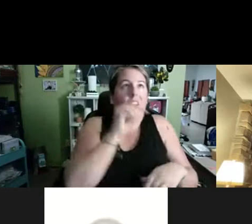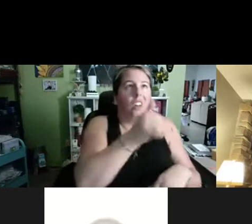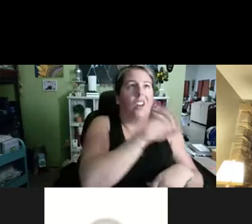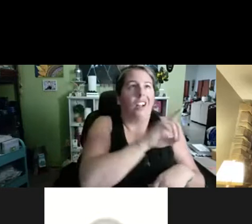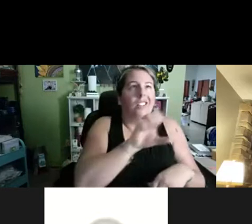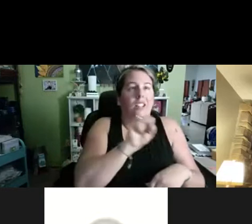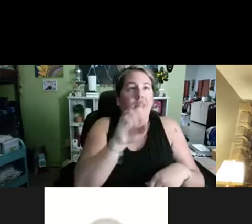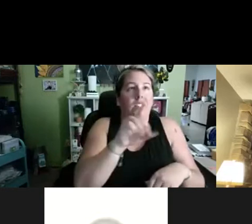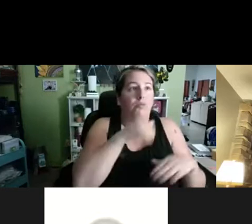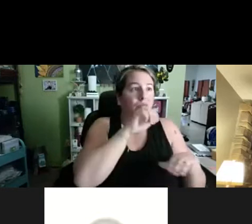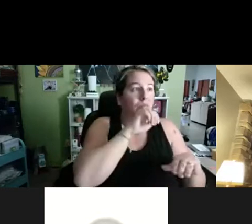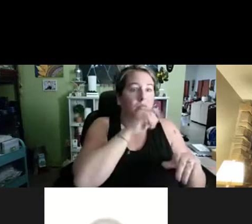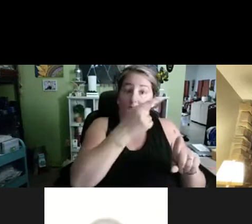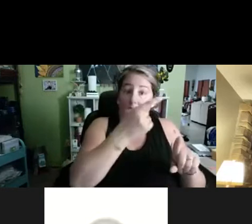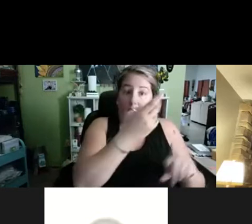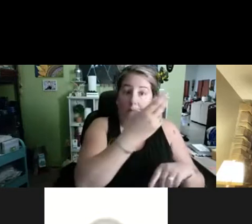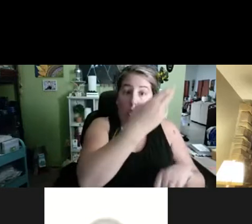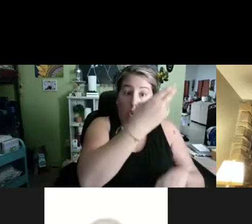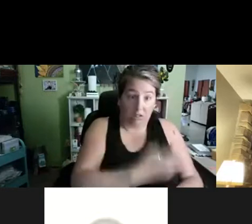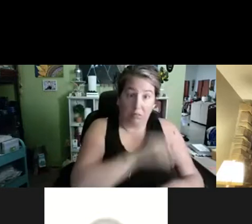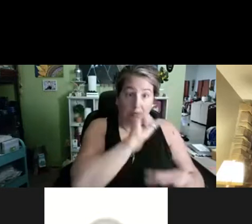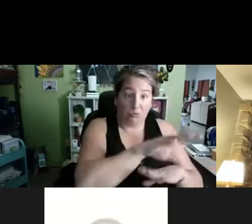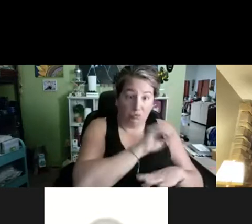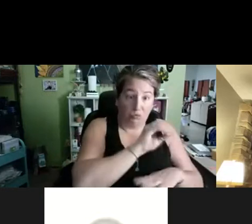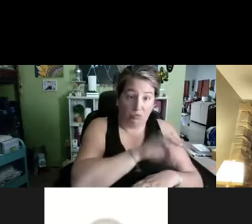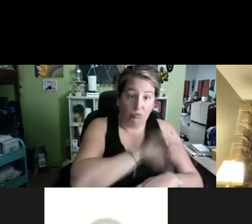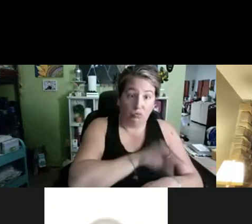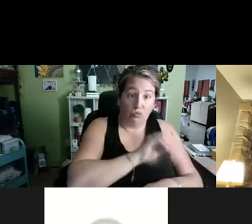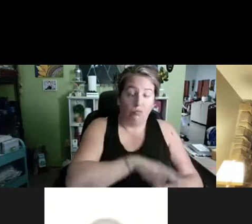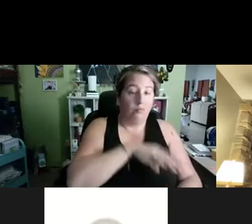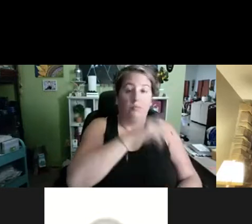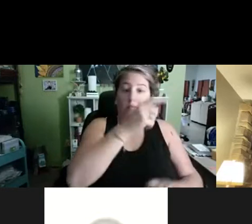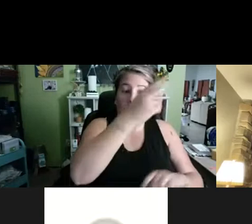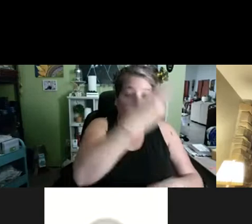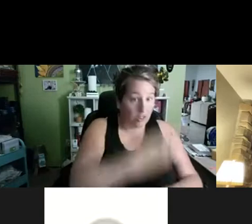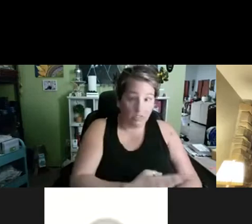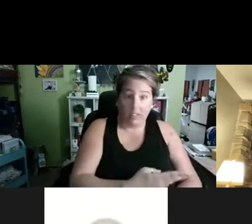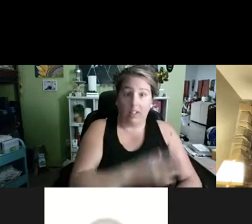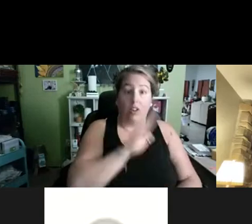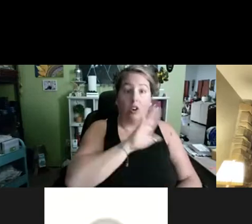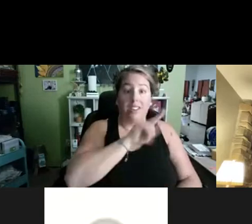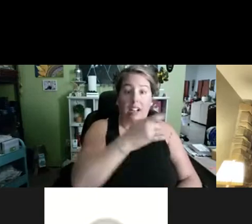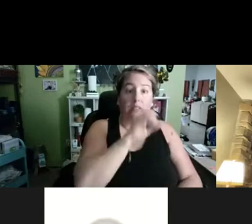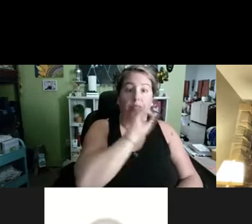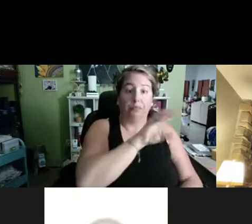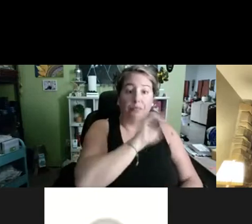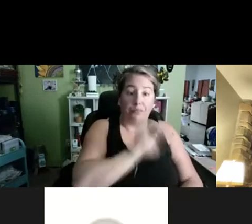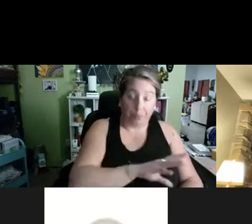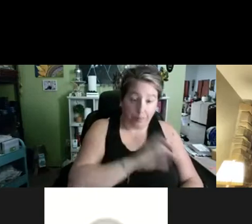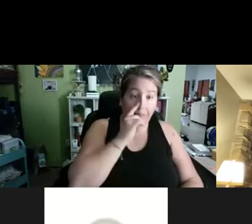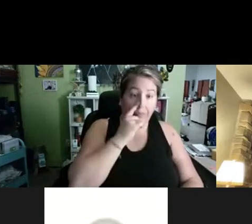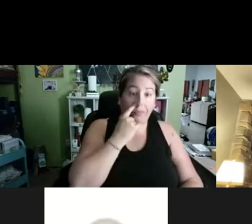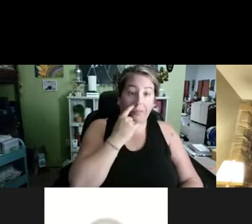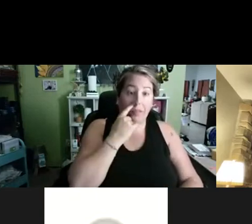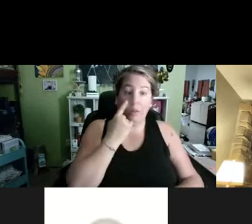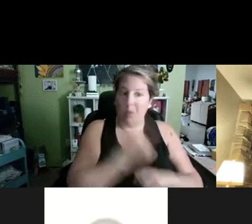message. Every Thursday, she sends a text message out to her people that have subscribed to her text service, right? So